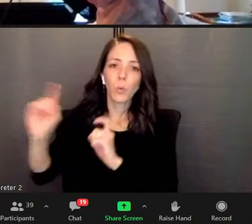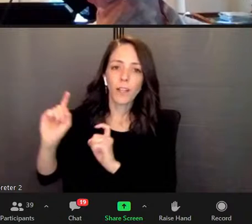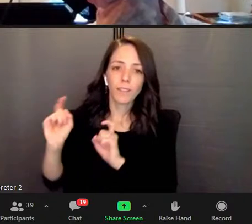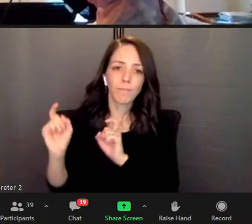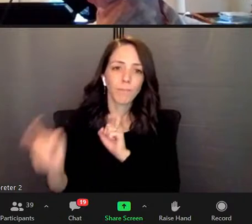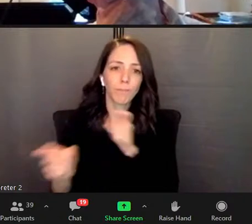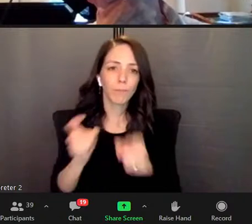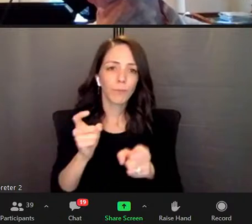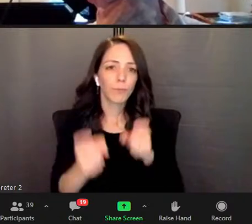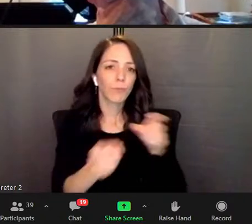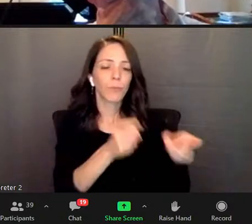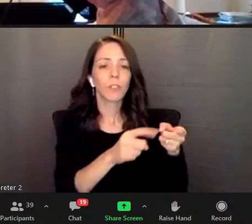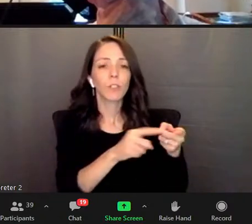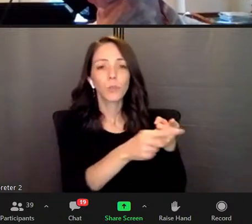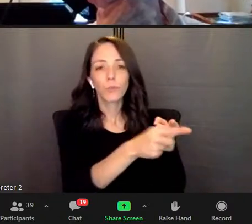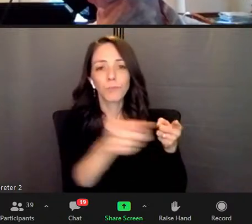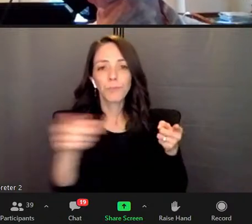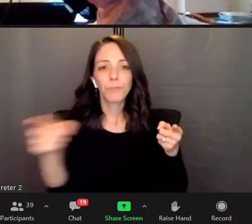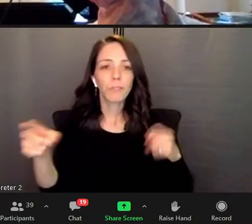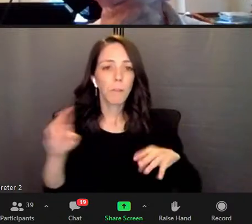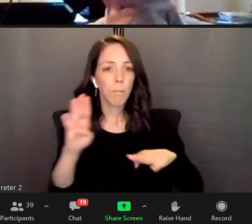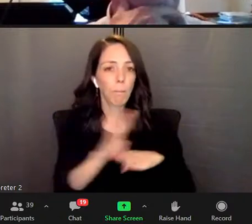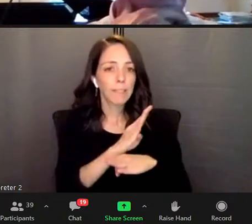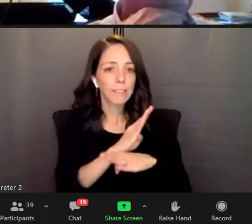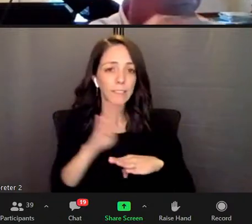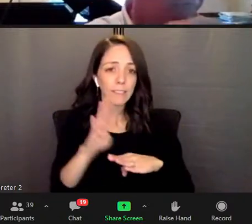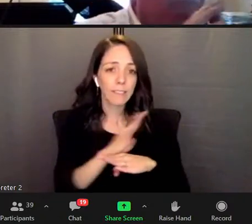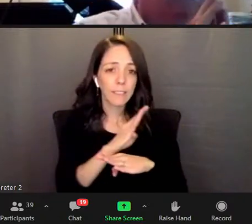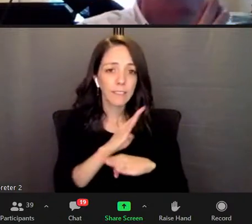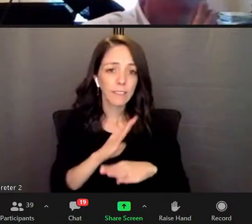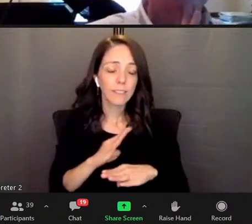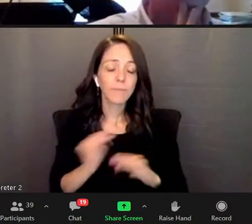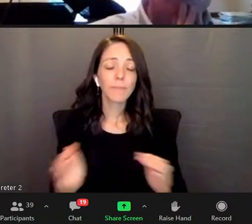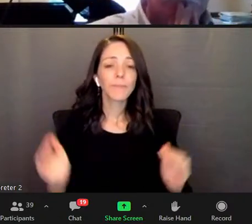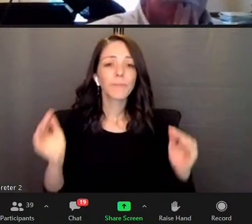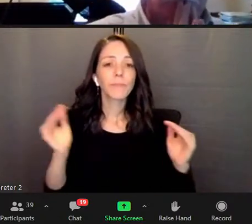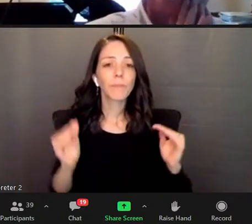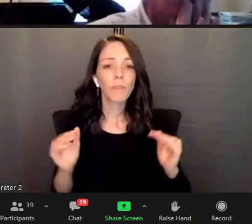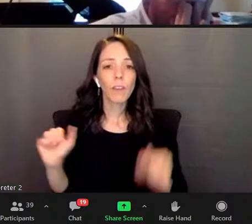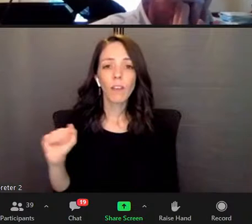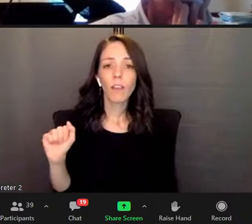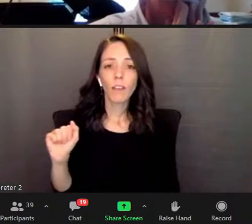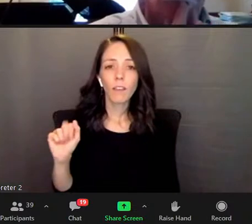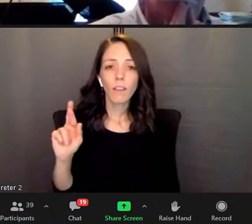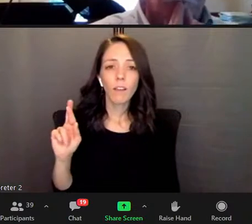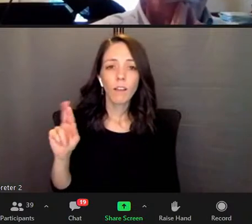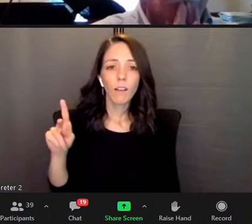businesses. With the ARPA funds, we get